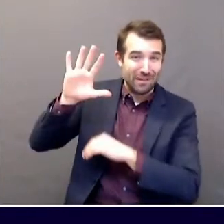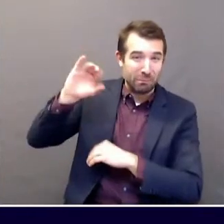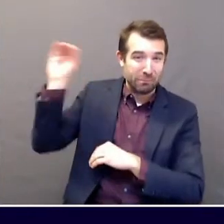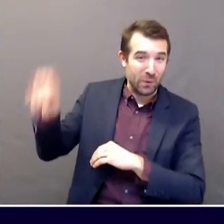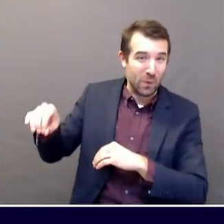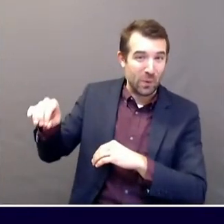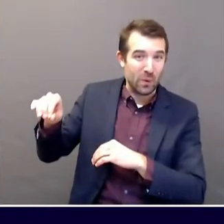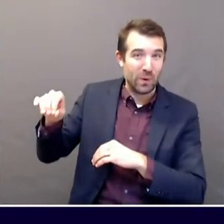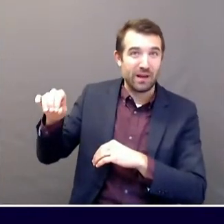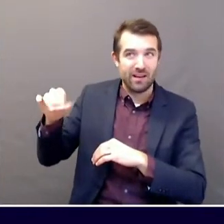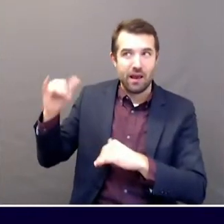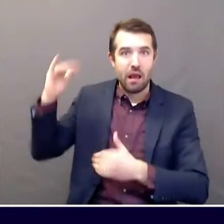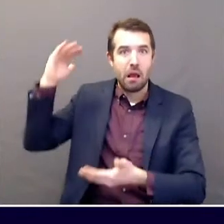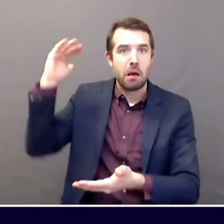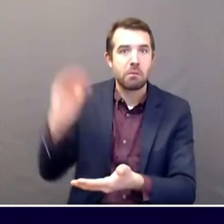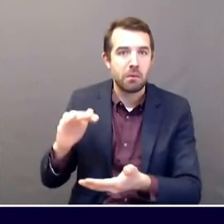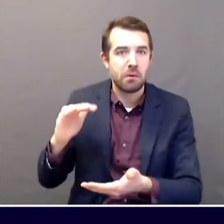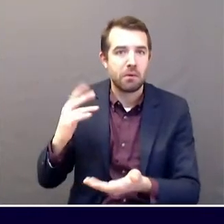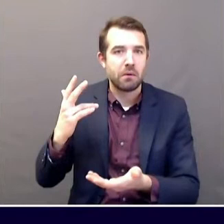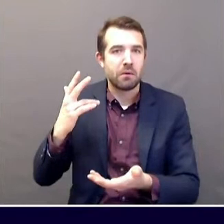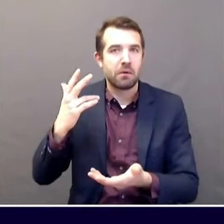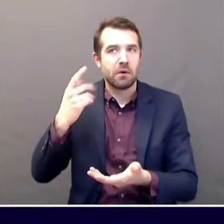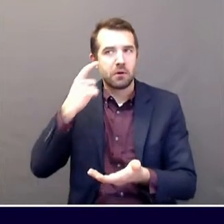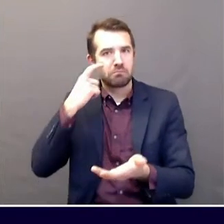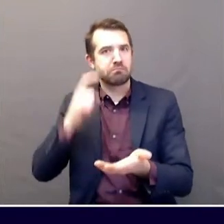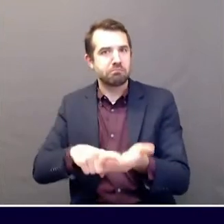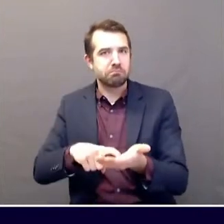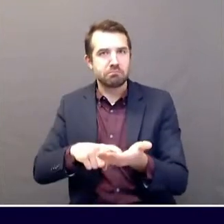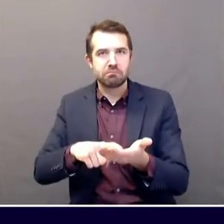by 35% in the last 2 weeks.